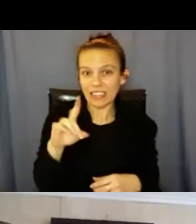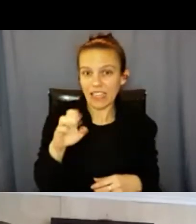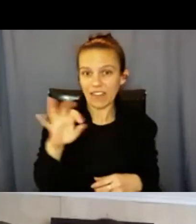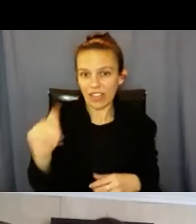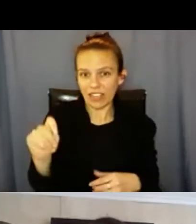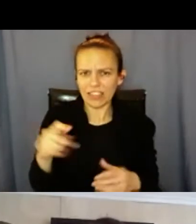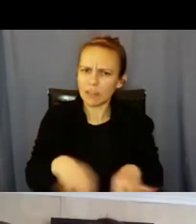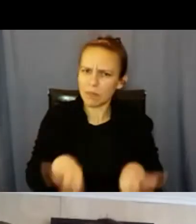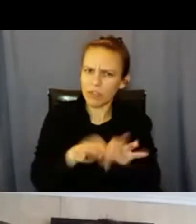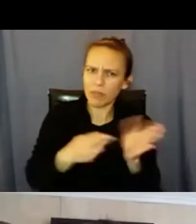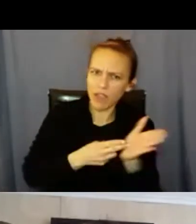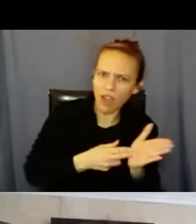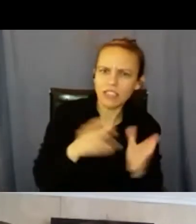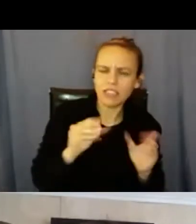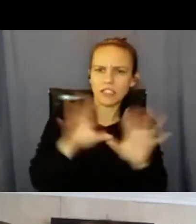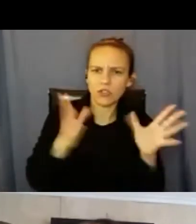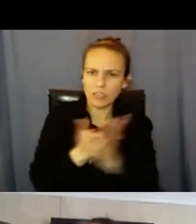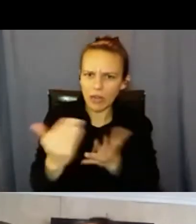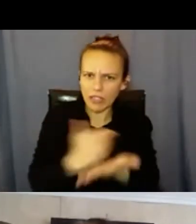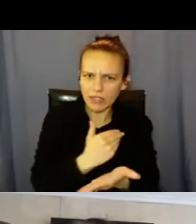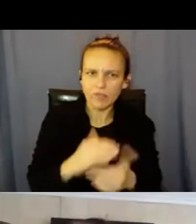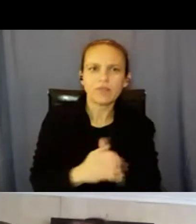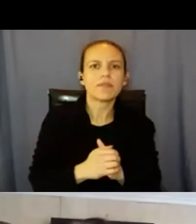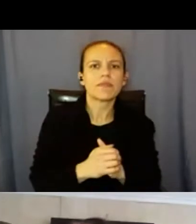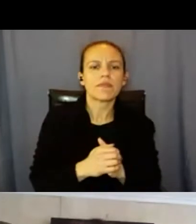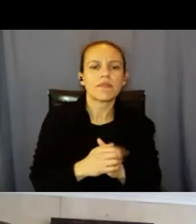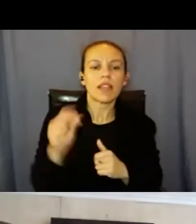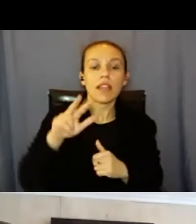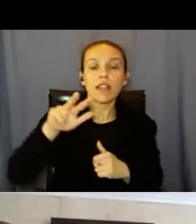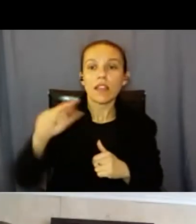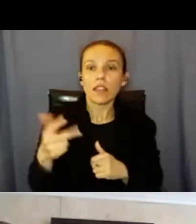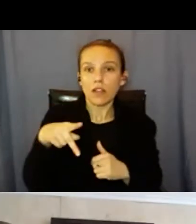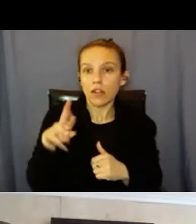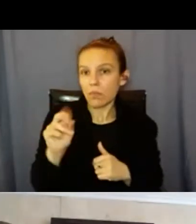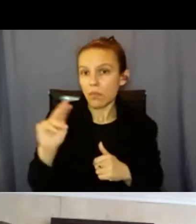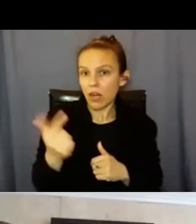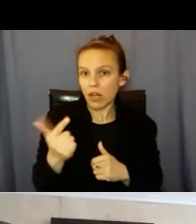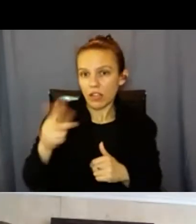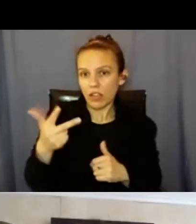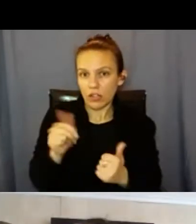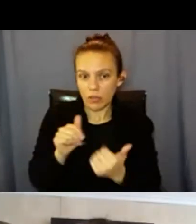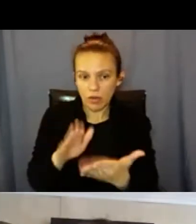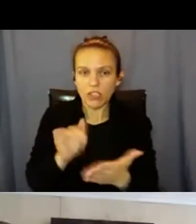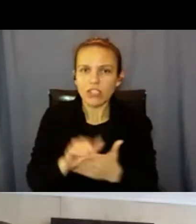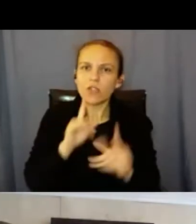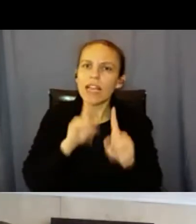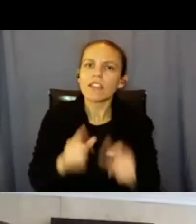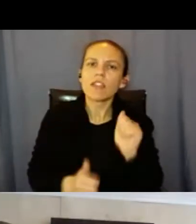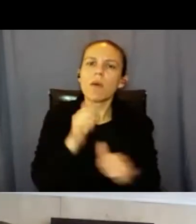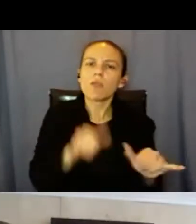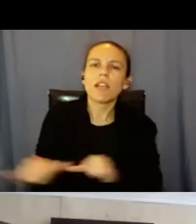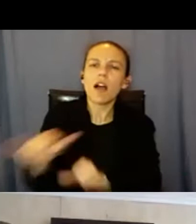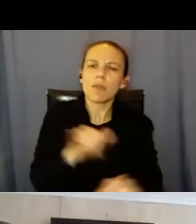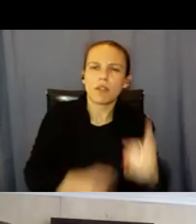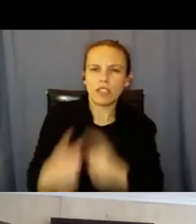slide, please. And then the third prong is to answer the most common questions that we hear.